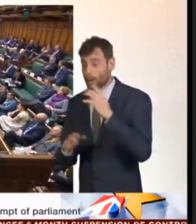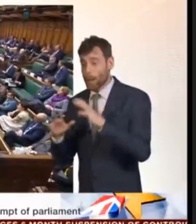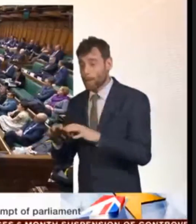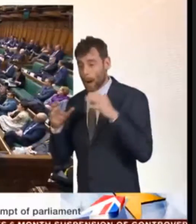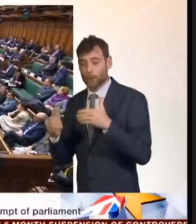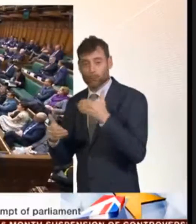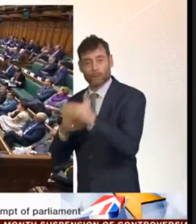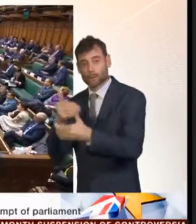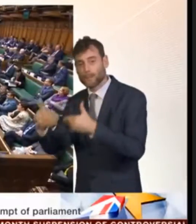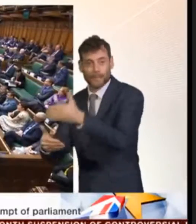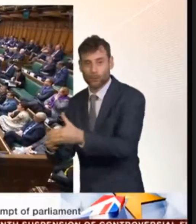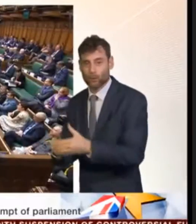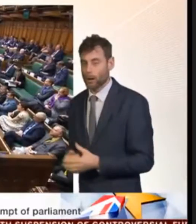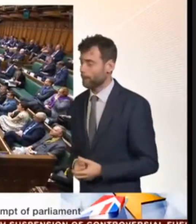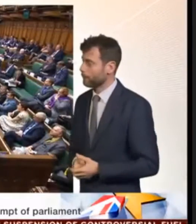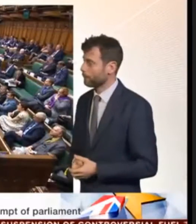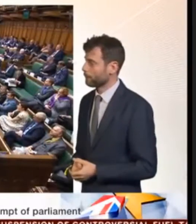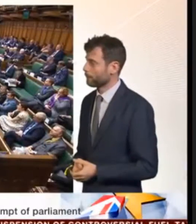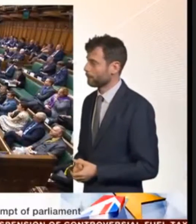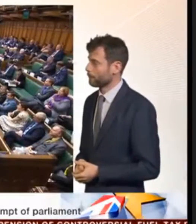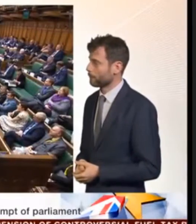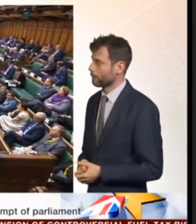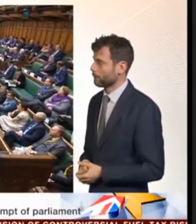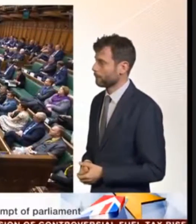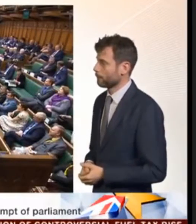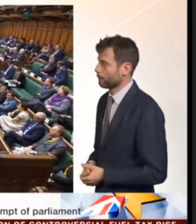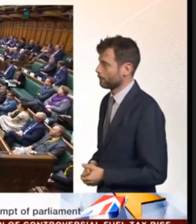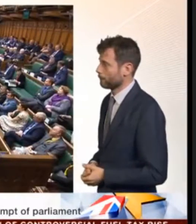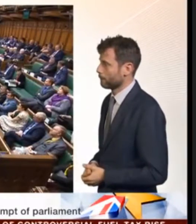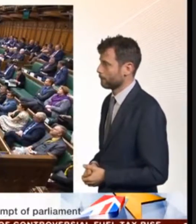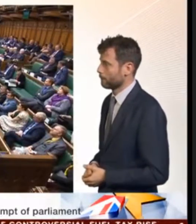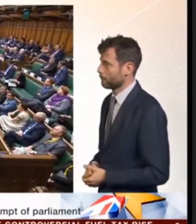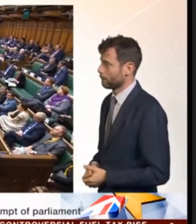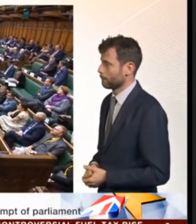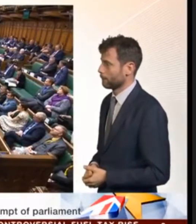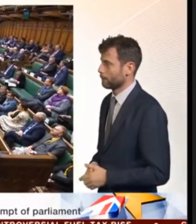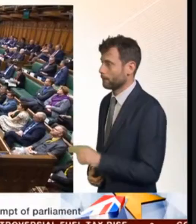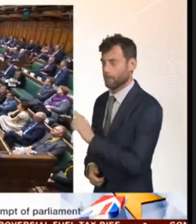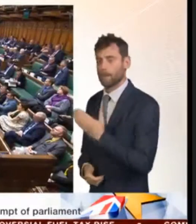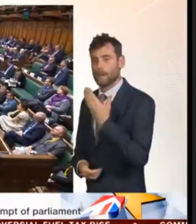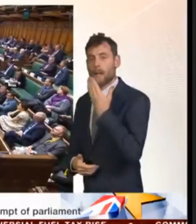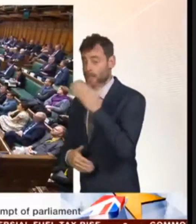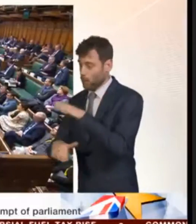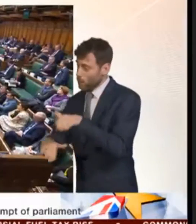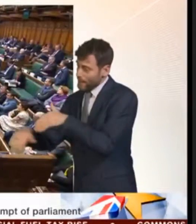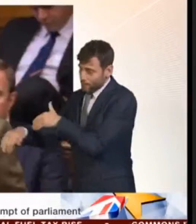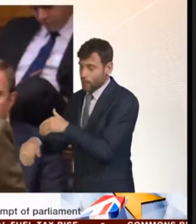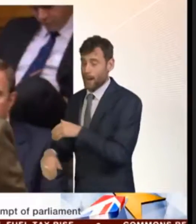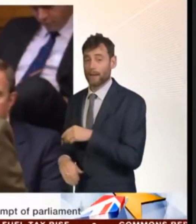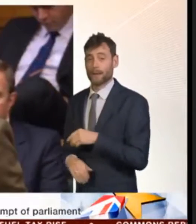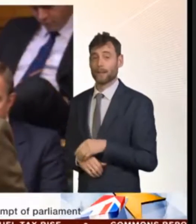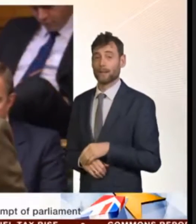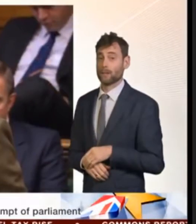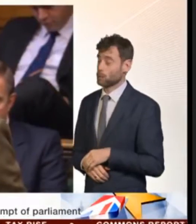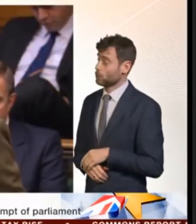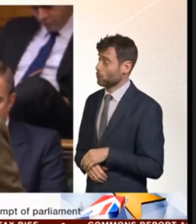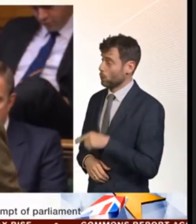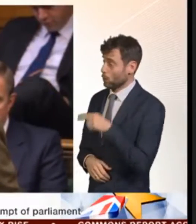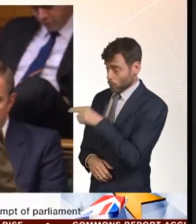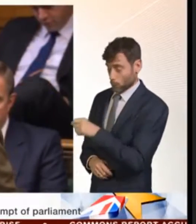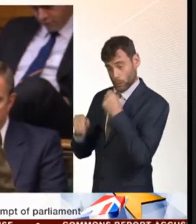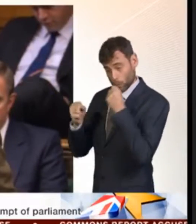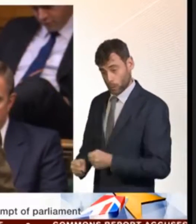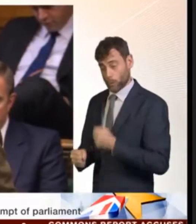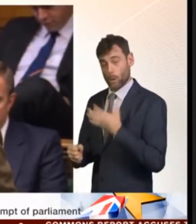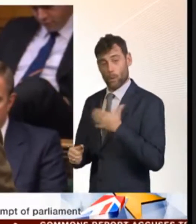the honourable gentleman for giving way, and I'm just wondering if this commitment to openness now means that he will be asking the